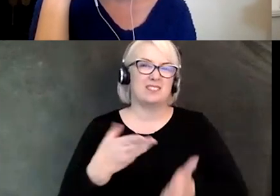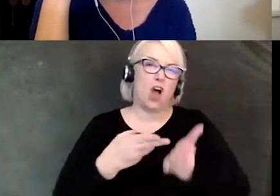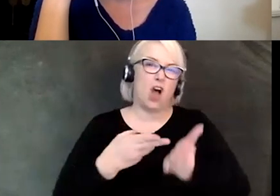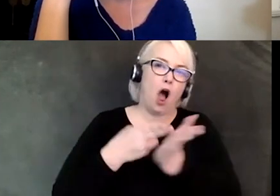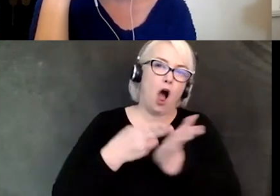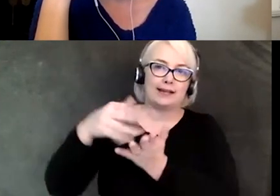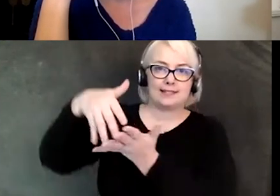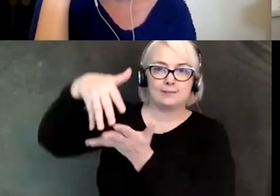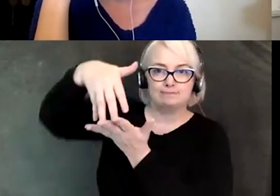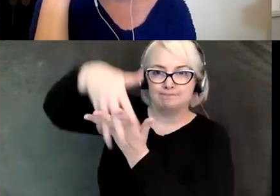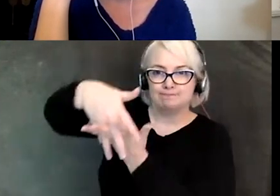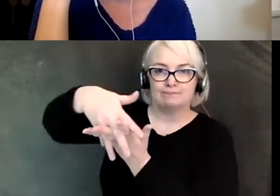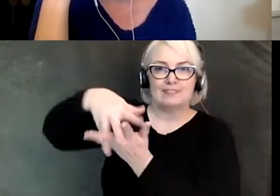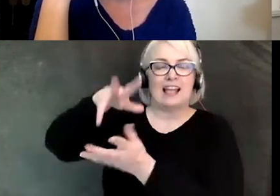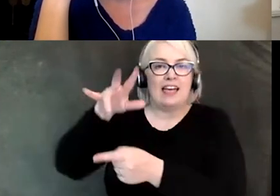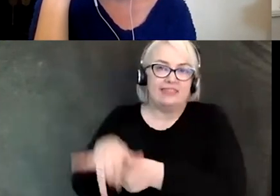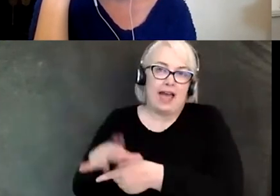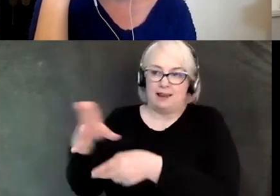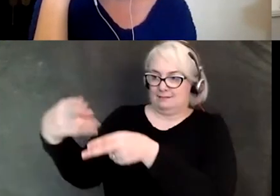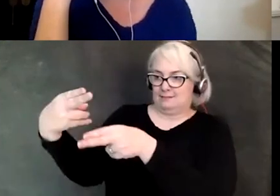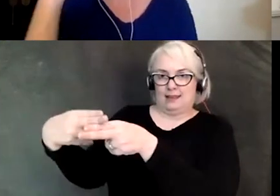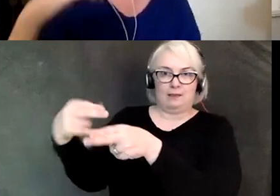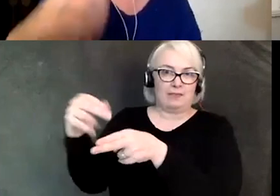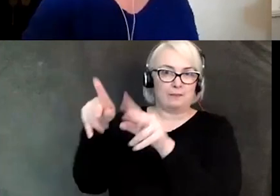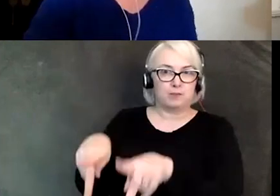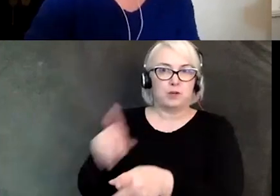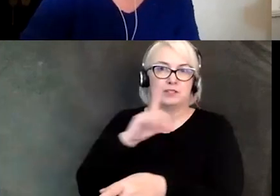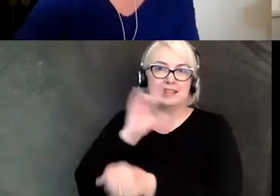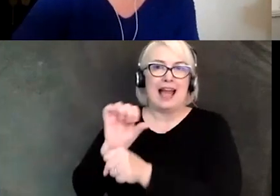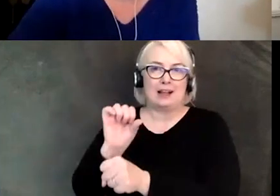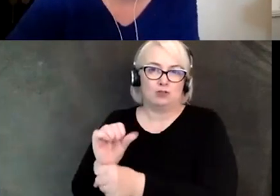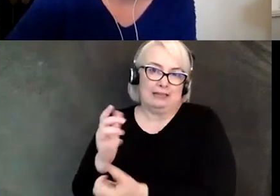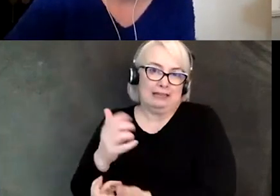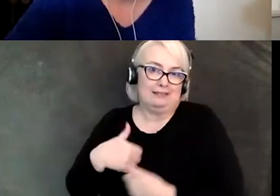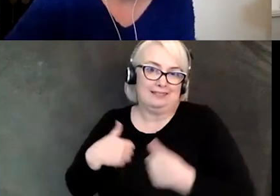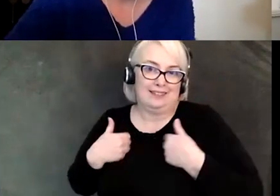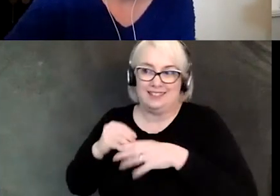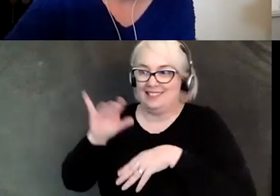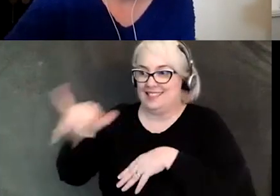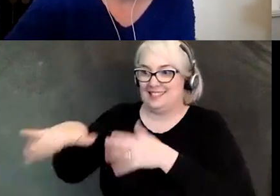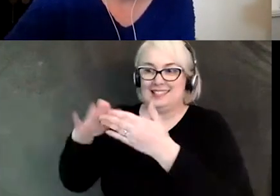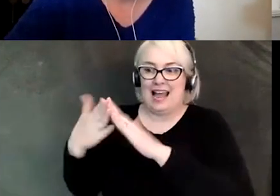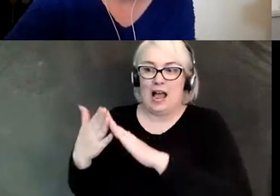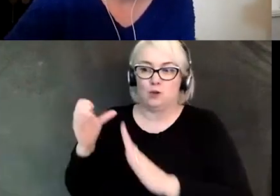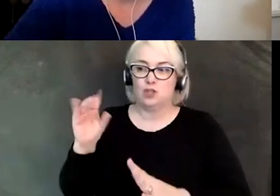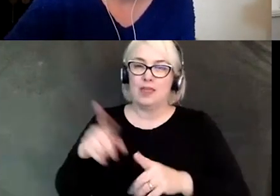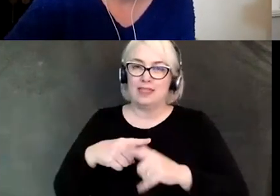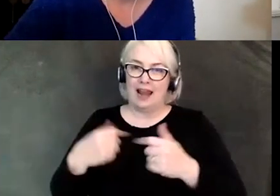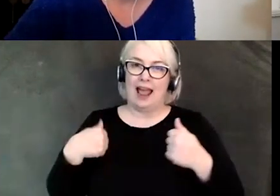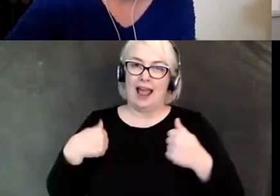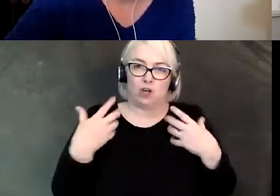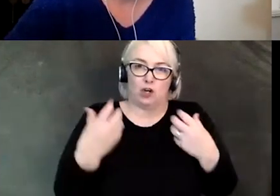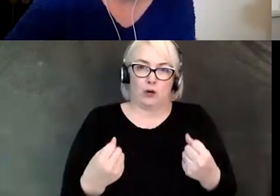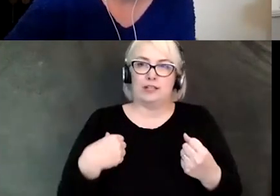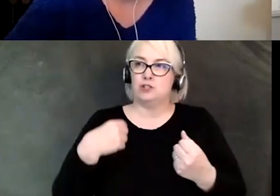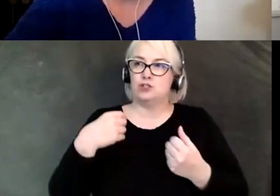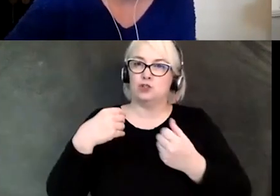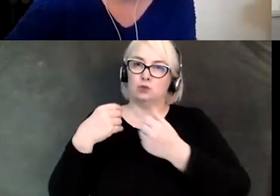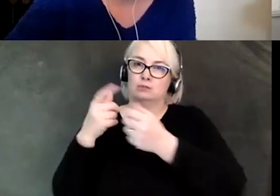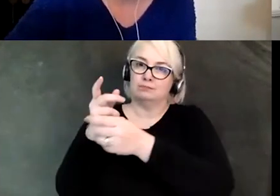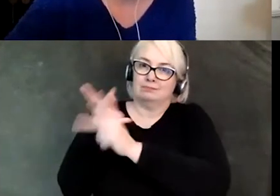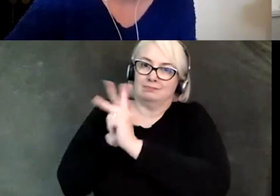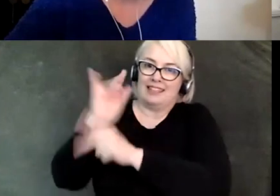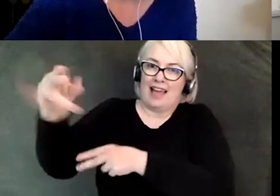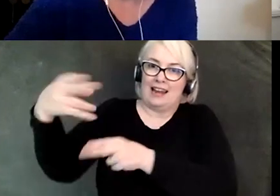that I like, Oh, that person actually exists in this town. It gives me a little bit of, of the courage to say, I could see that name, but it